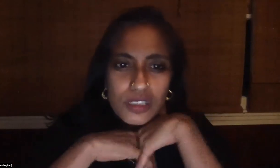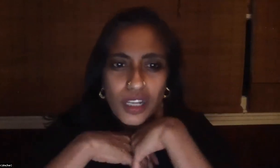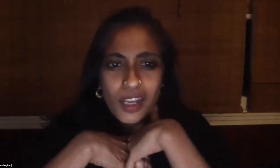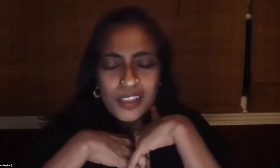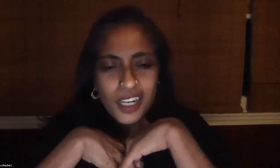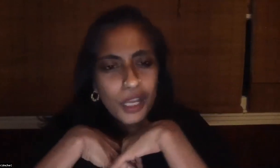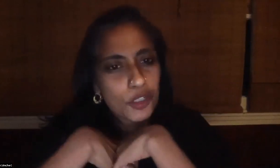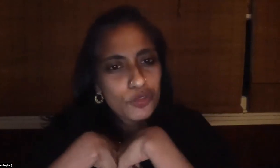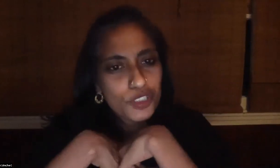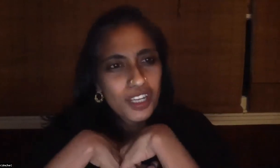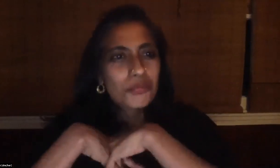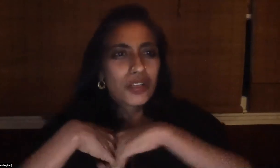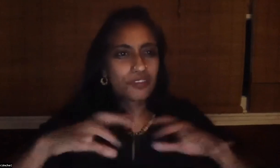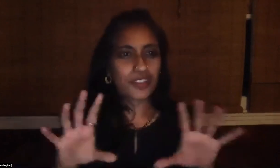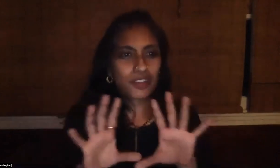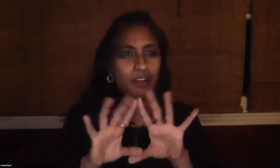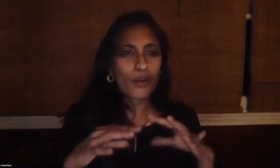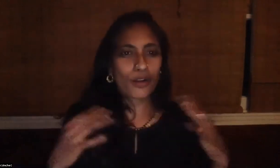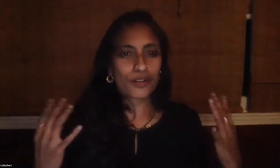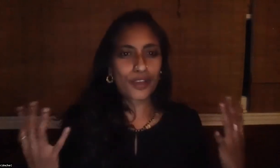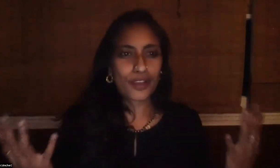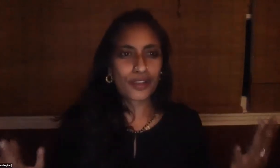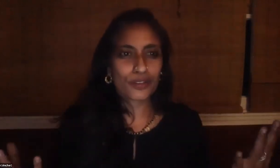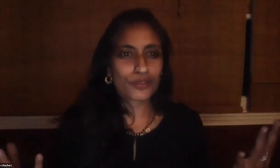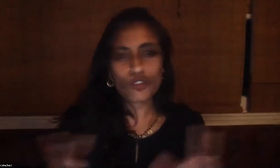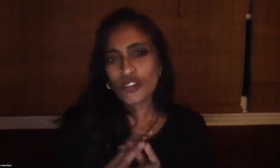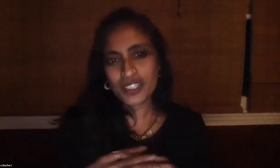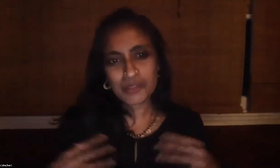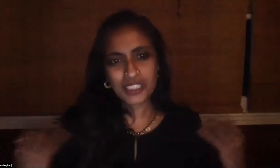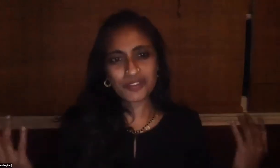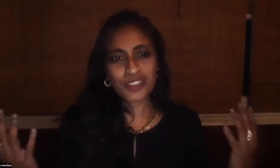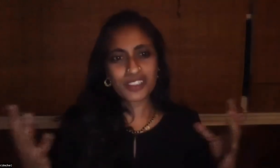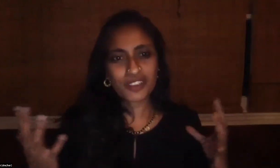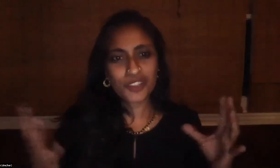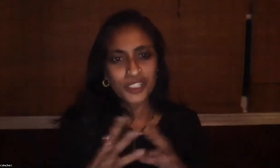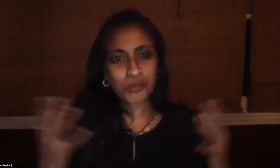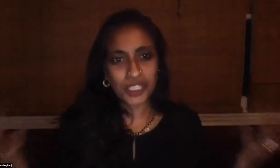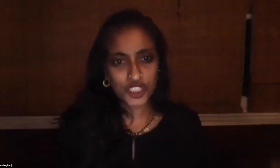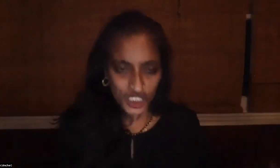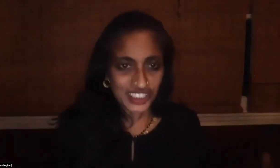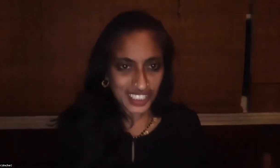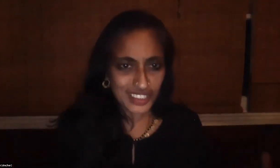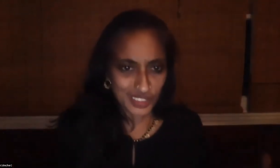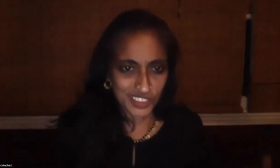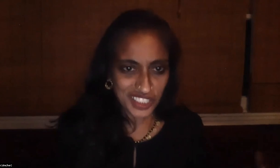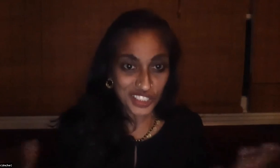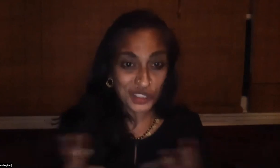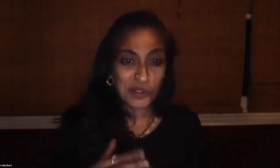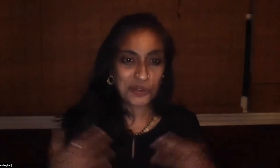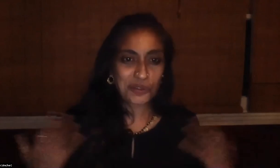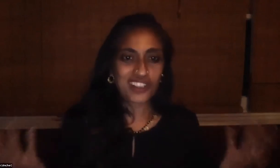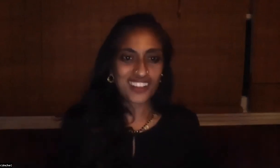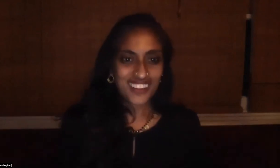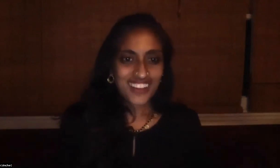that happened over time. But I feel like art and drawing specifically are very capacious. And so they can